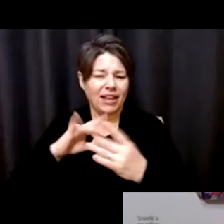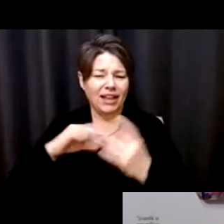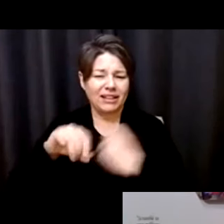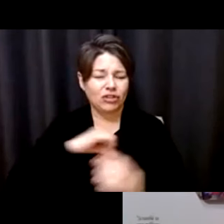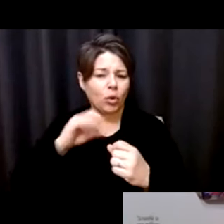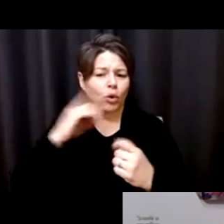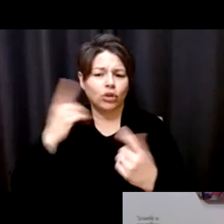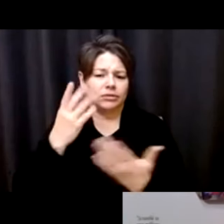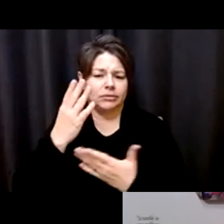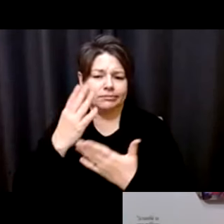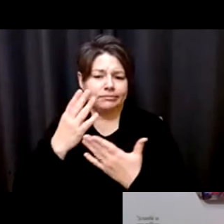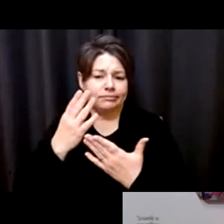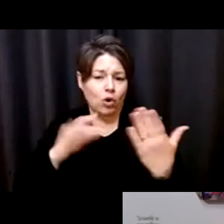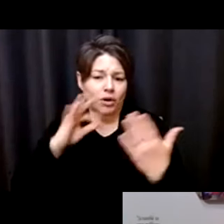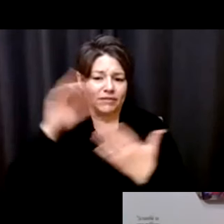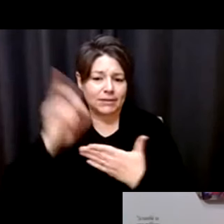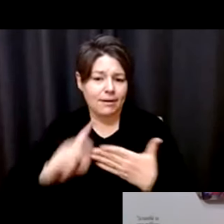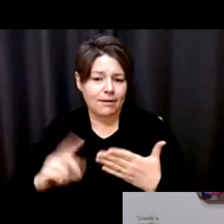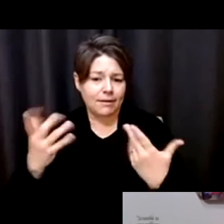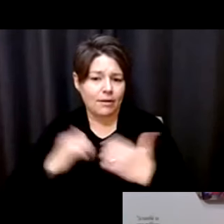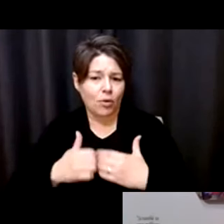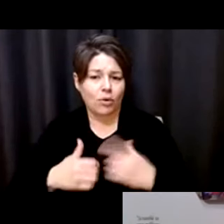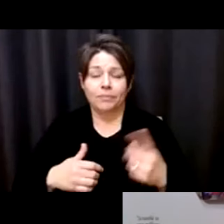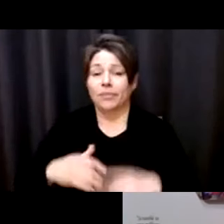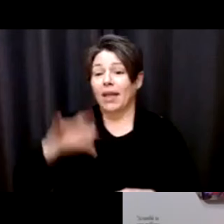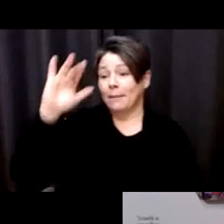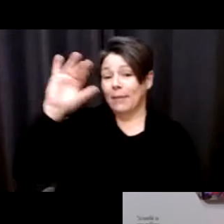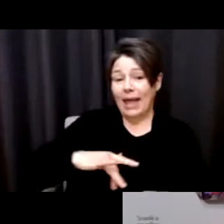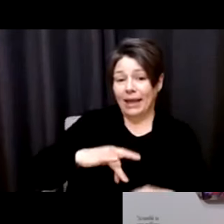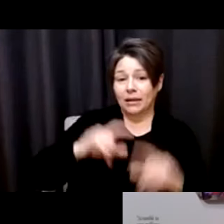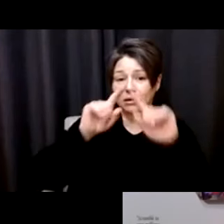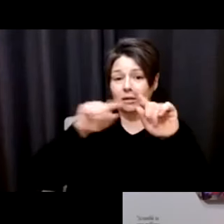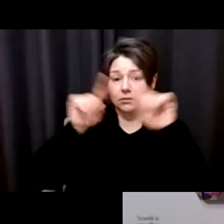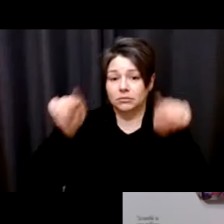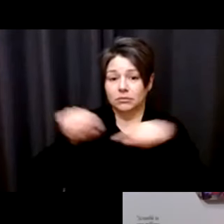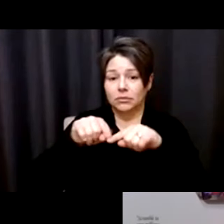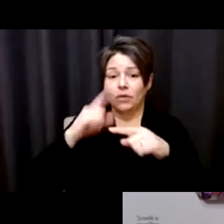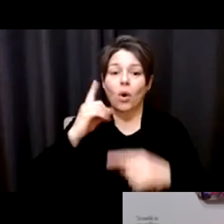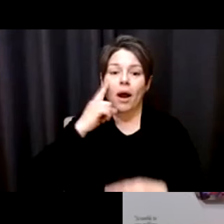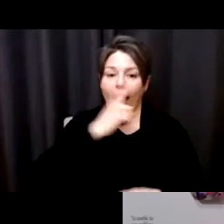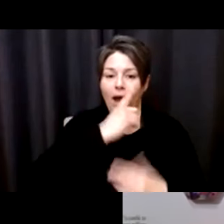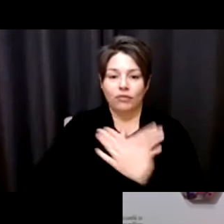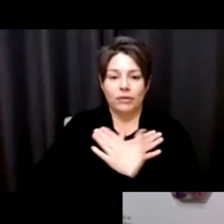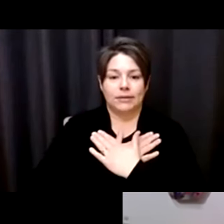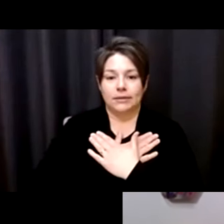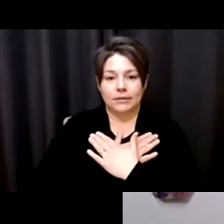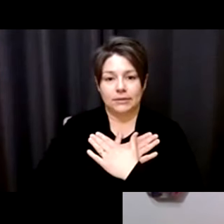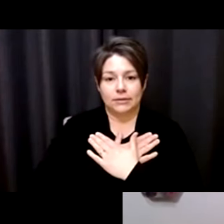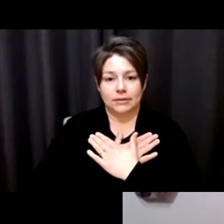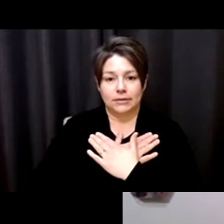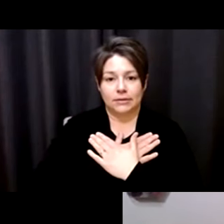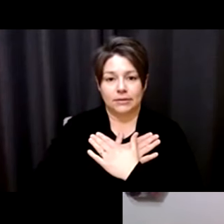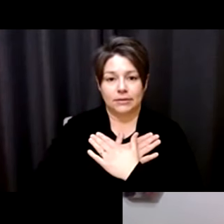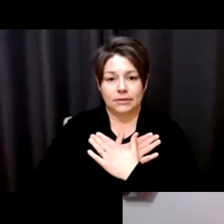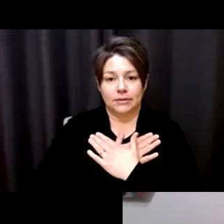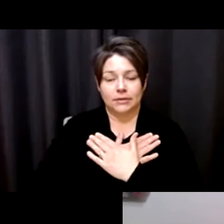design? Well, the blank ones are there to give your eye a rest. And I like to activate